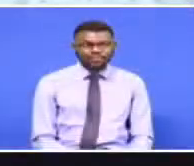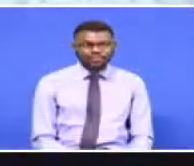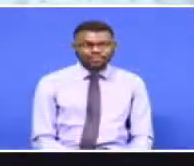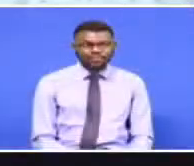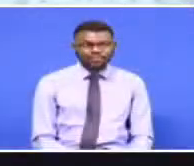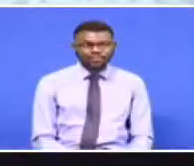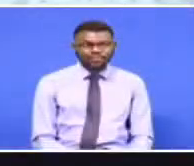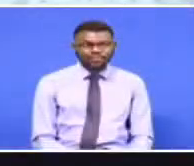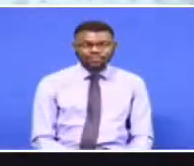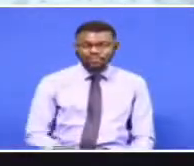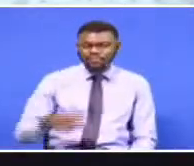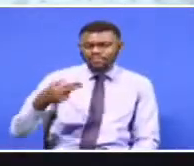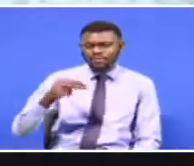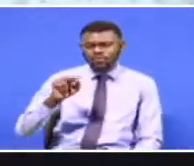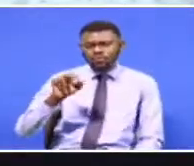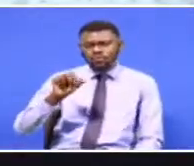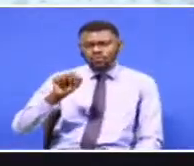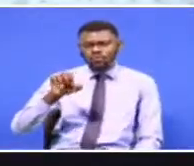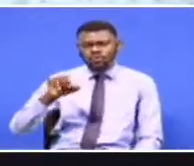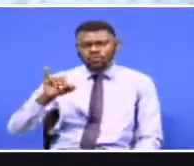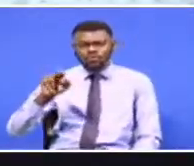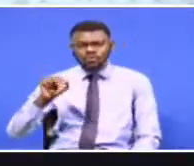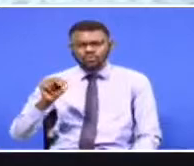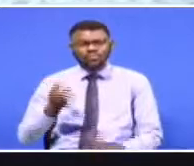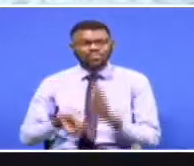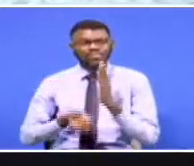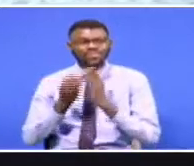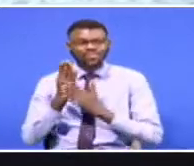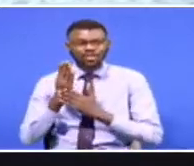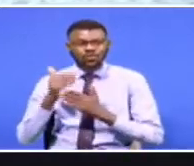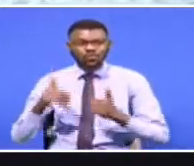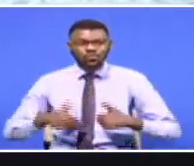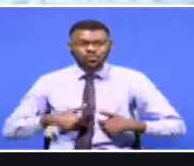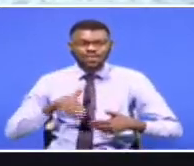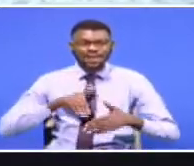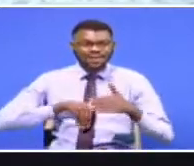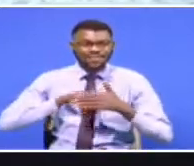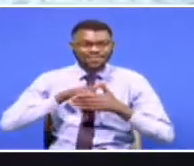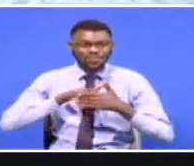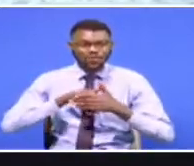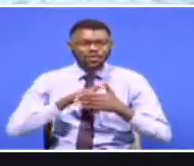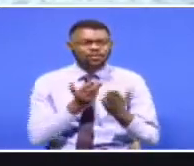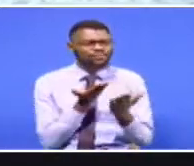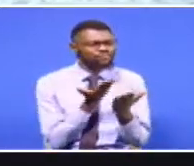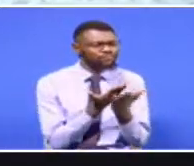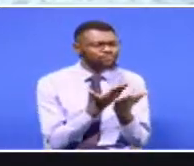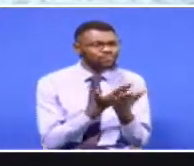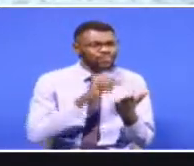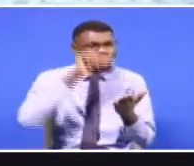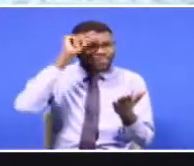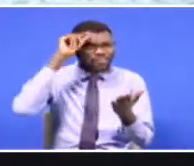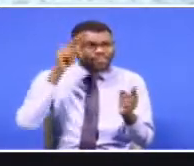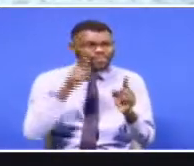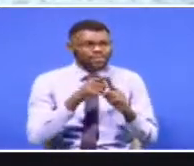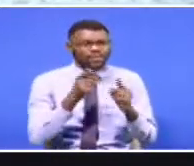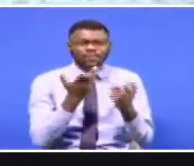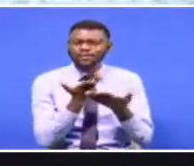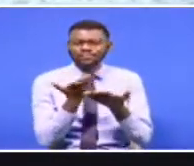Na hatimaye Hussein Mohamed ambaye ni mwanzilishi wa soka ya vijana ya extreme sports ameomba serikali na shirikisho la